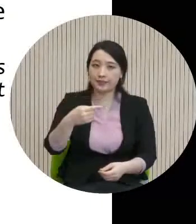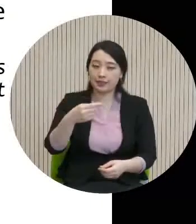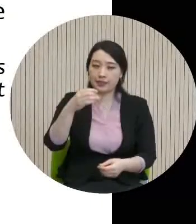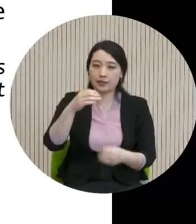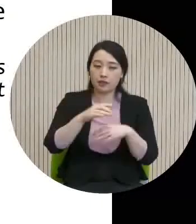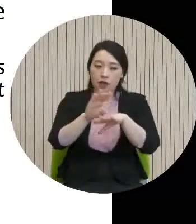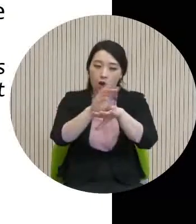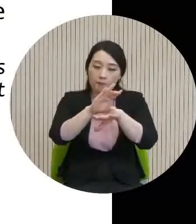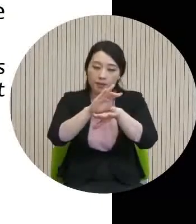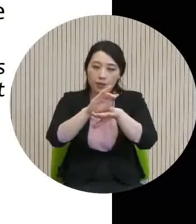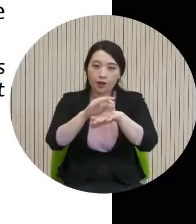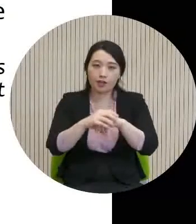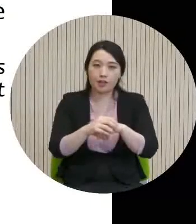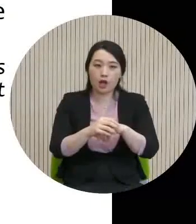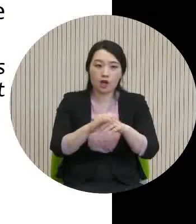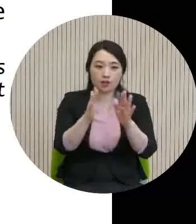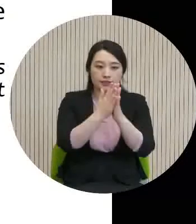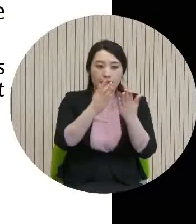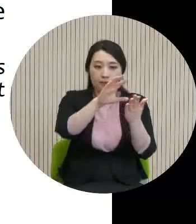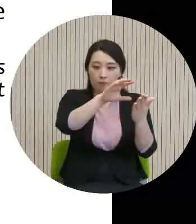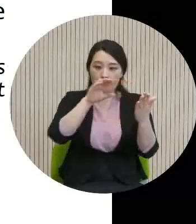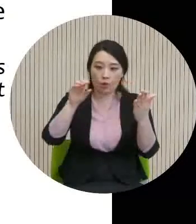On the face of it, well and good.